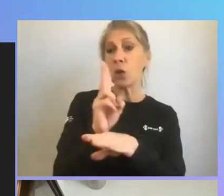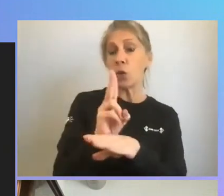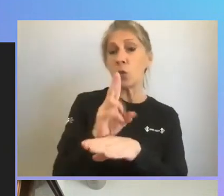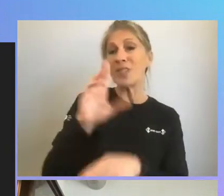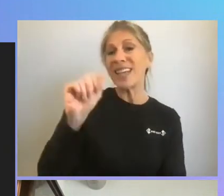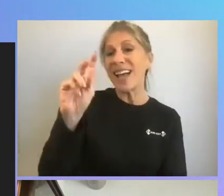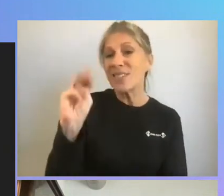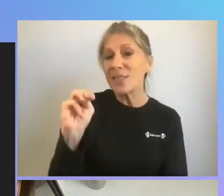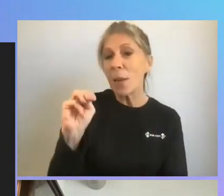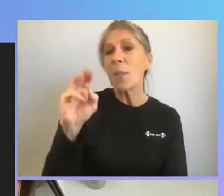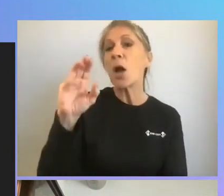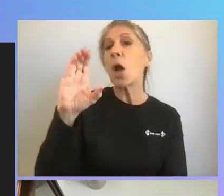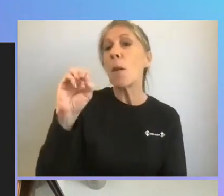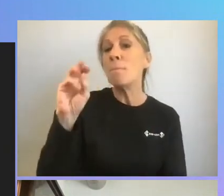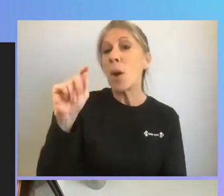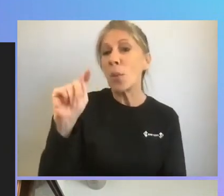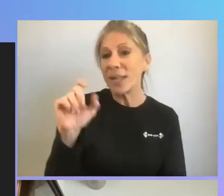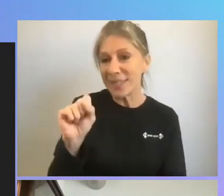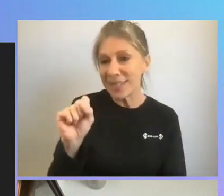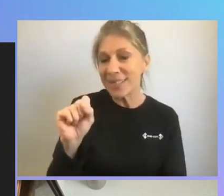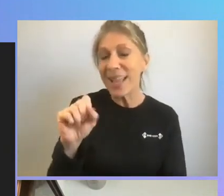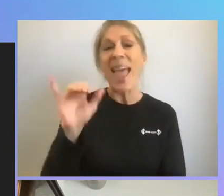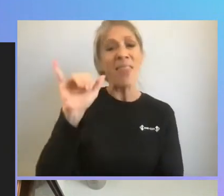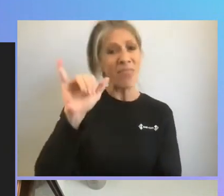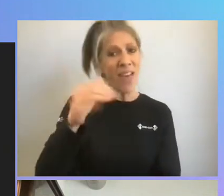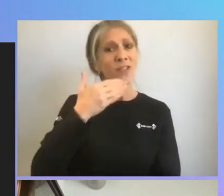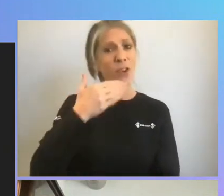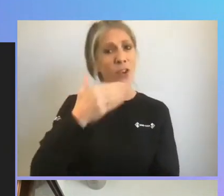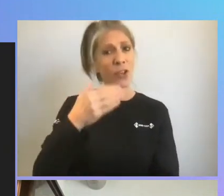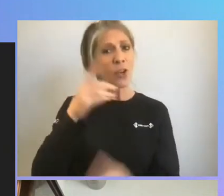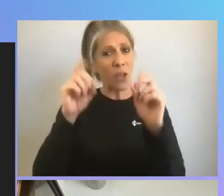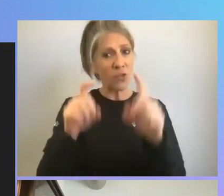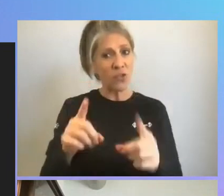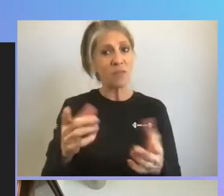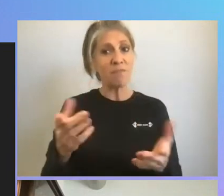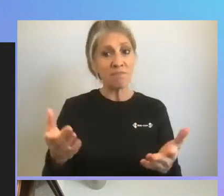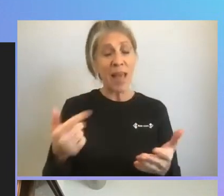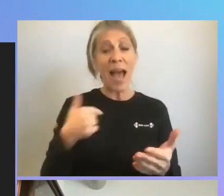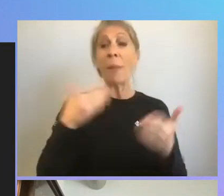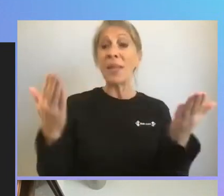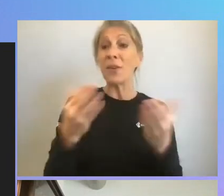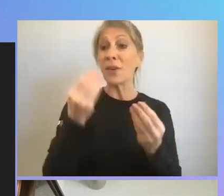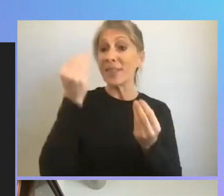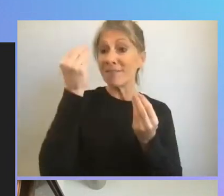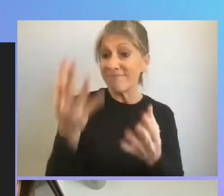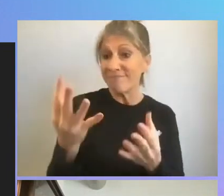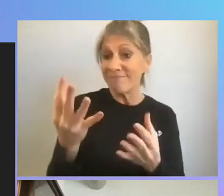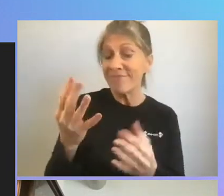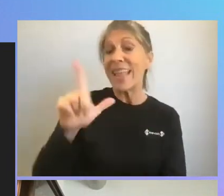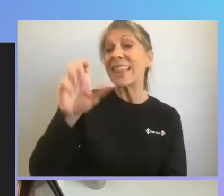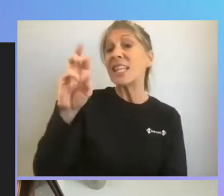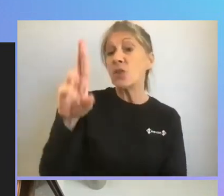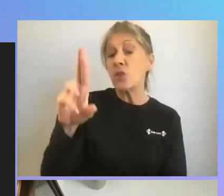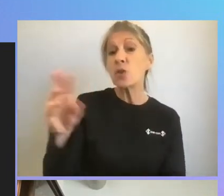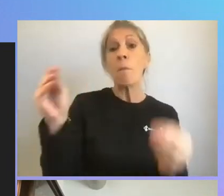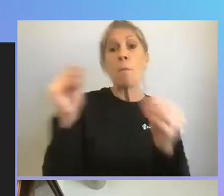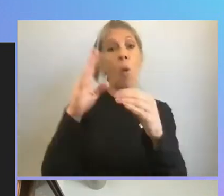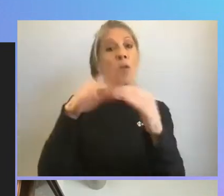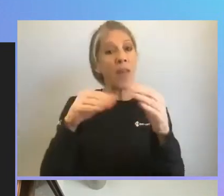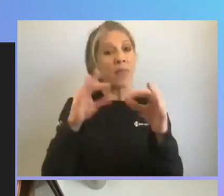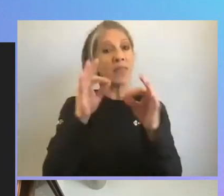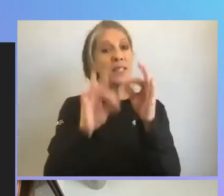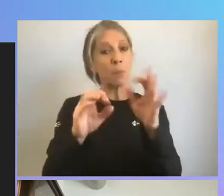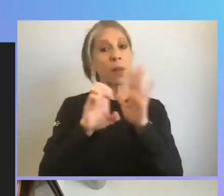components in our design system. And that's a valid question. And I'm here to tell you today that Axe linter goes far beyond these simple examples that I showed